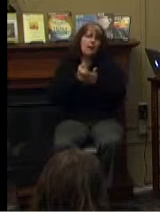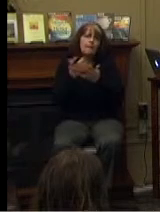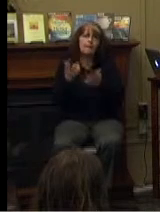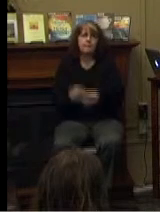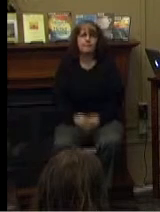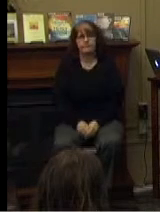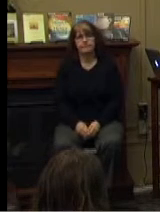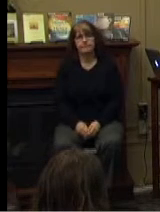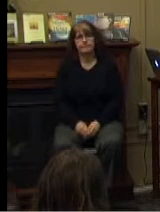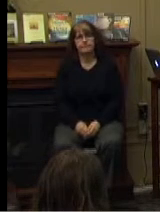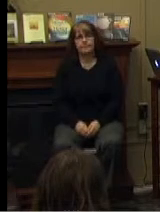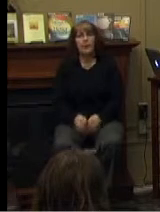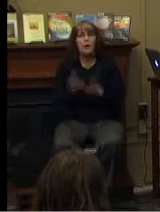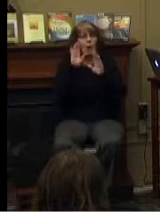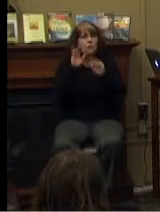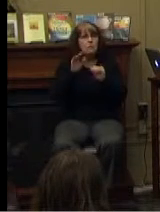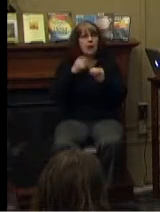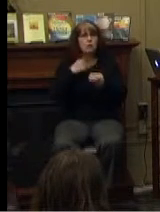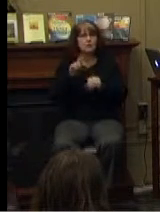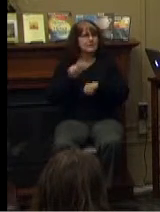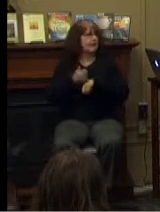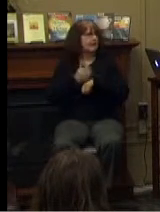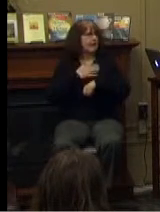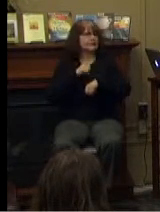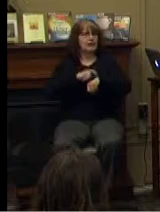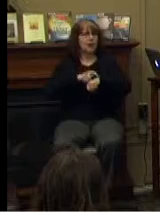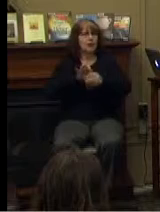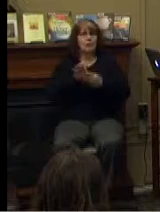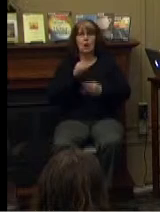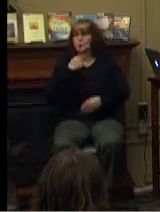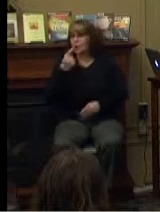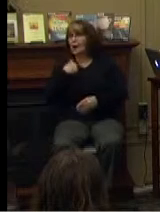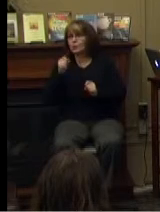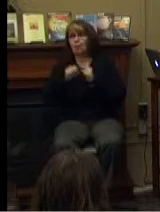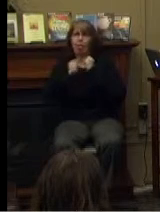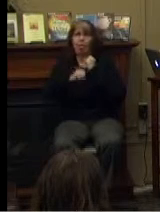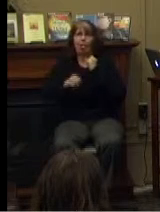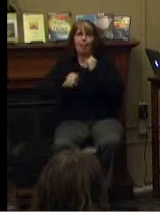So, and hopefully, I should be setting my timer. I told you I could talk a lot on this